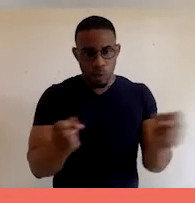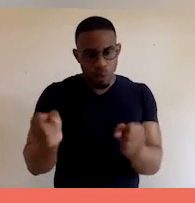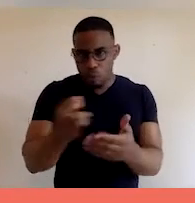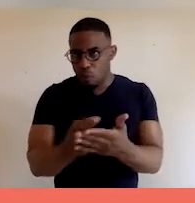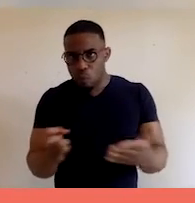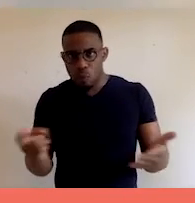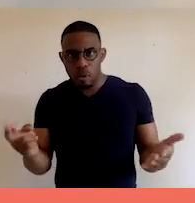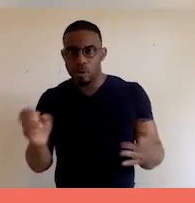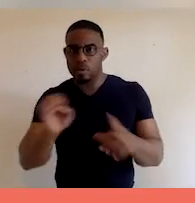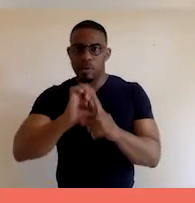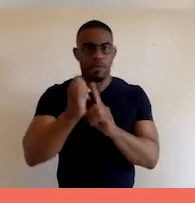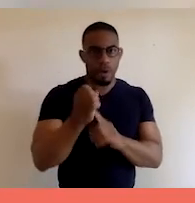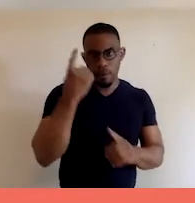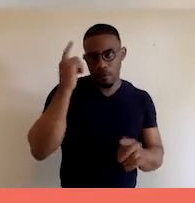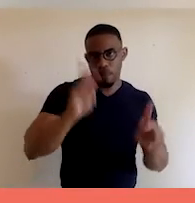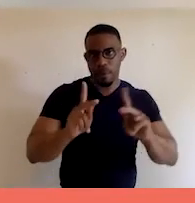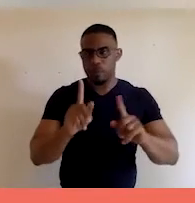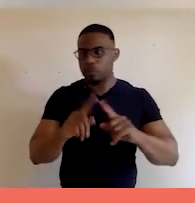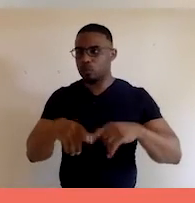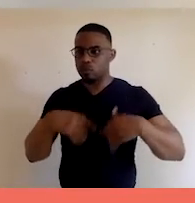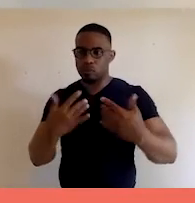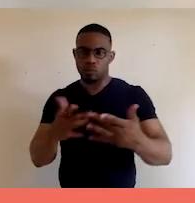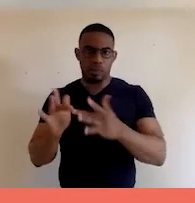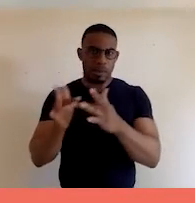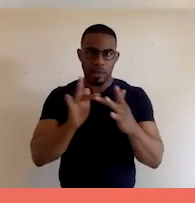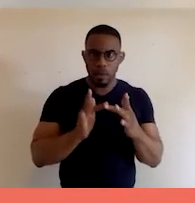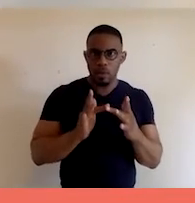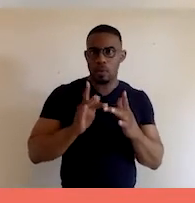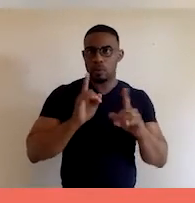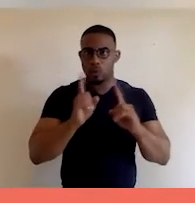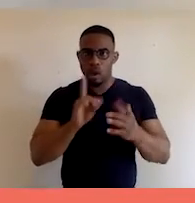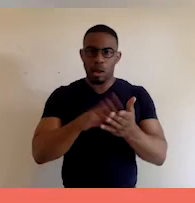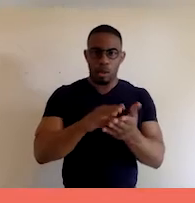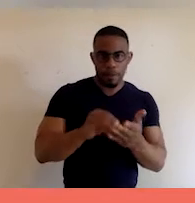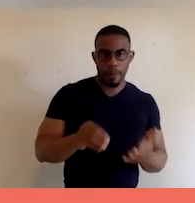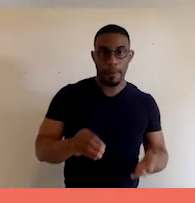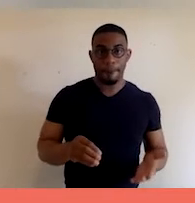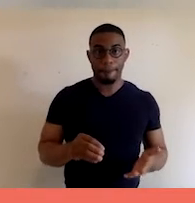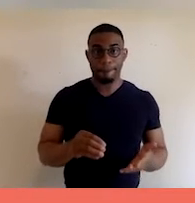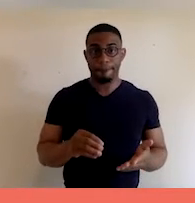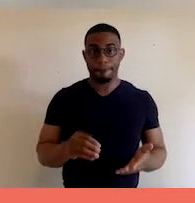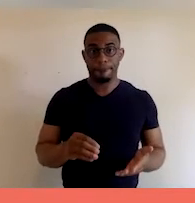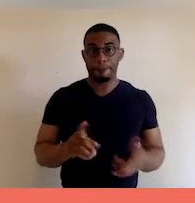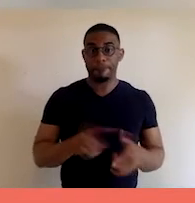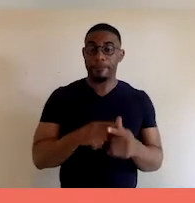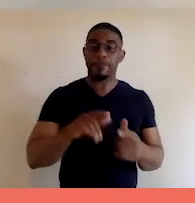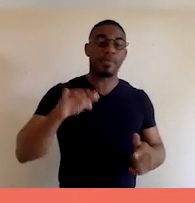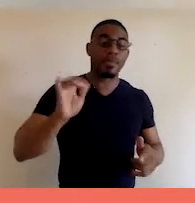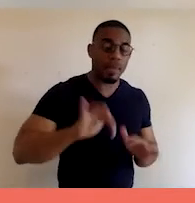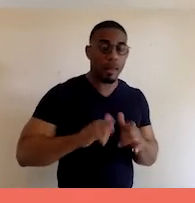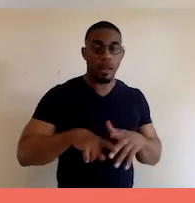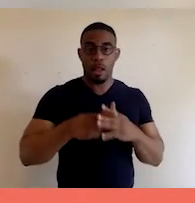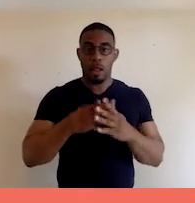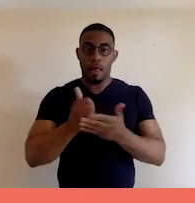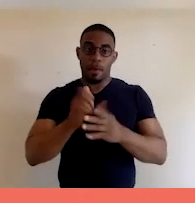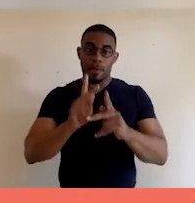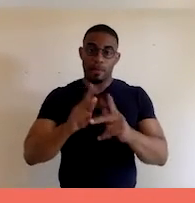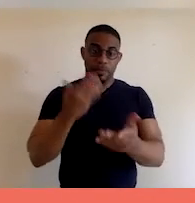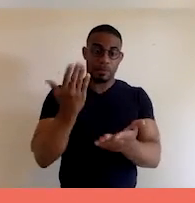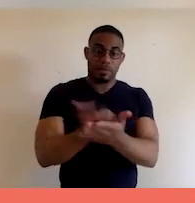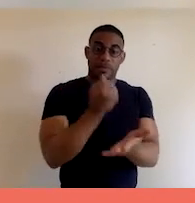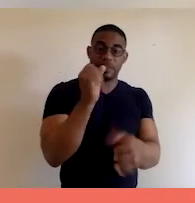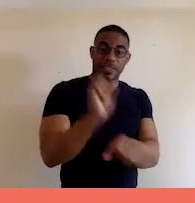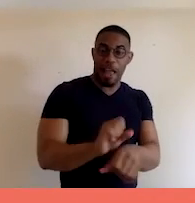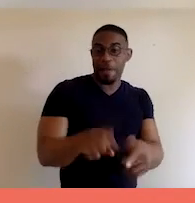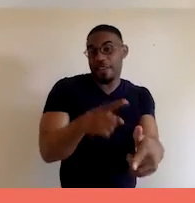and bringing an environment for people to network and talk and learn. And then that is how I started helping people land jobs.